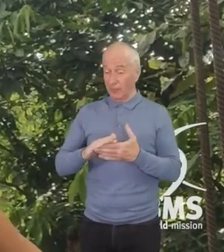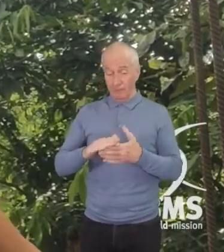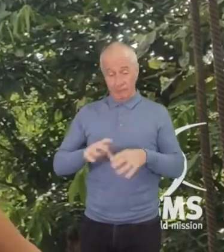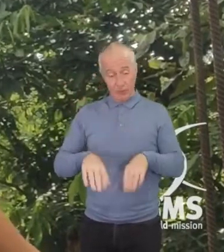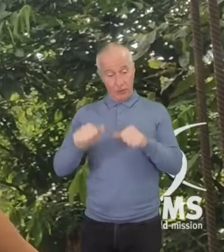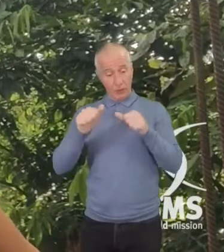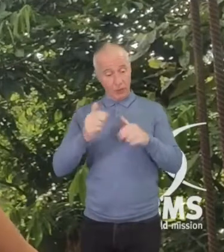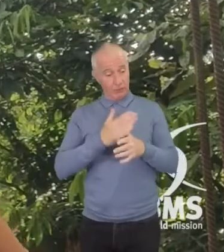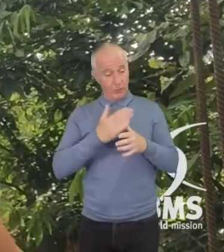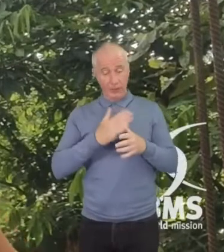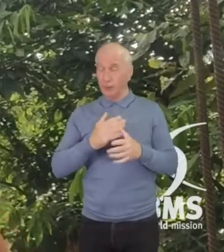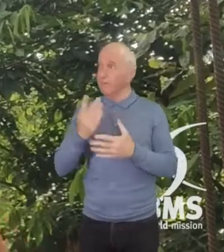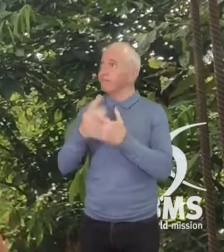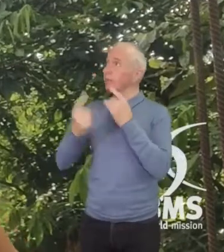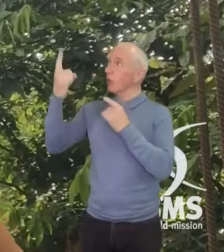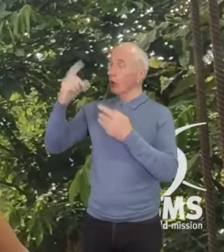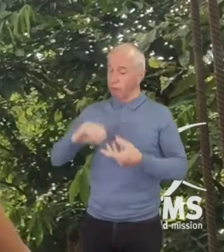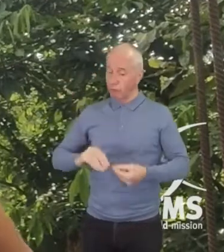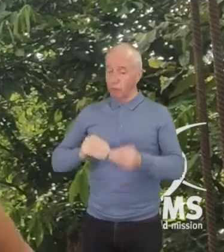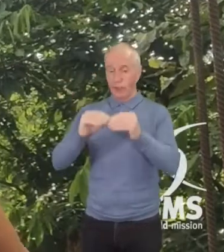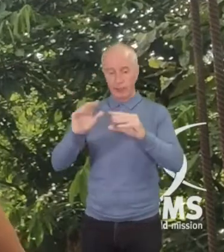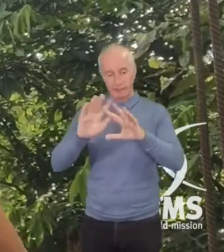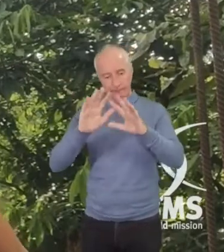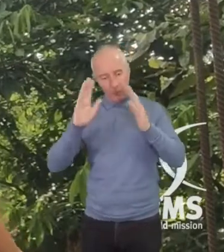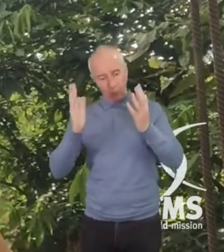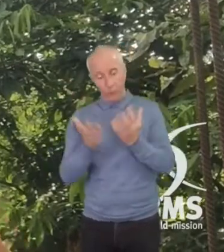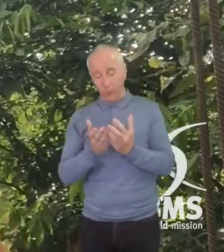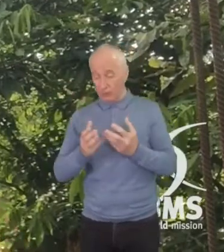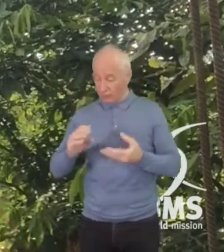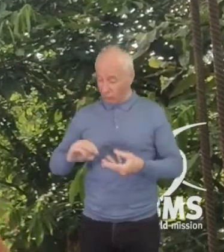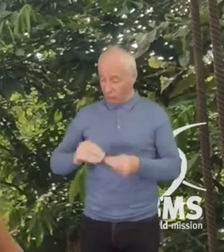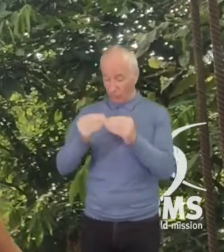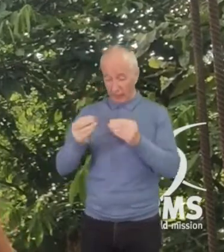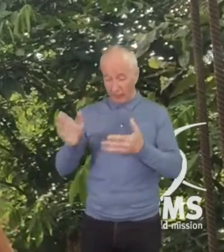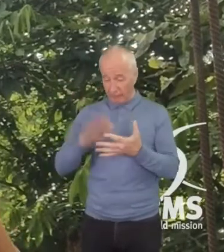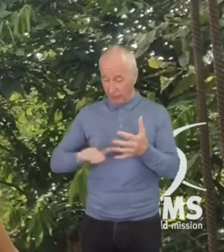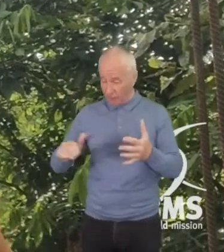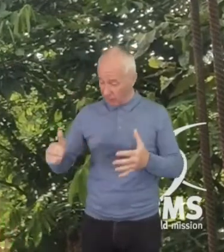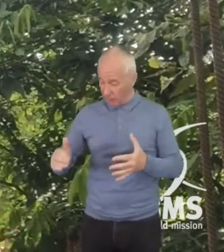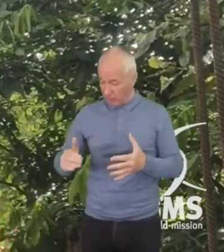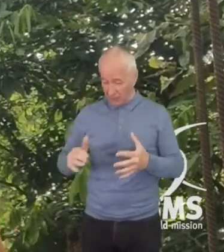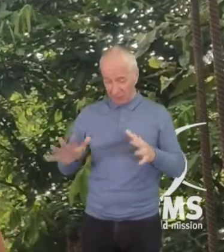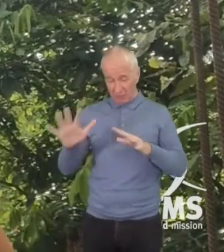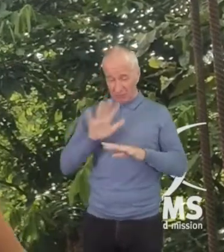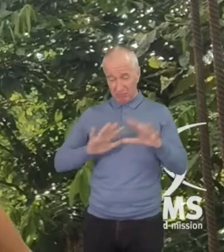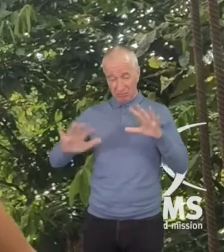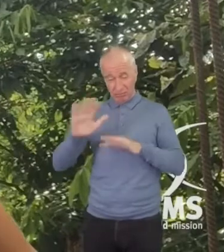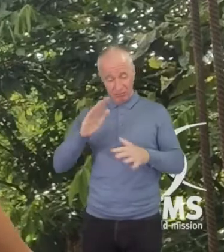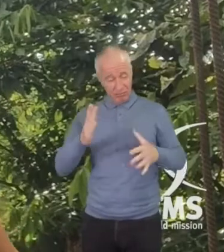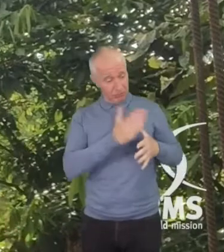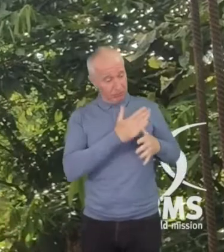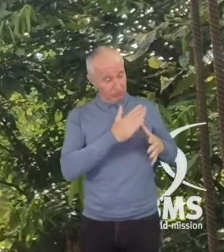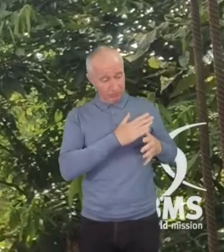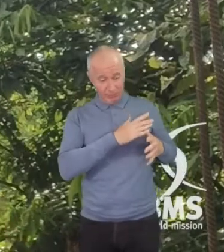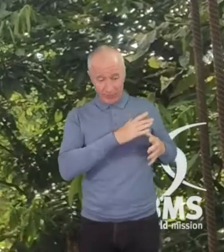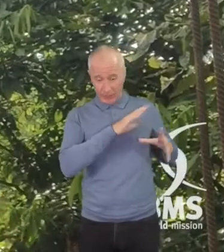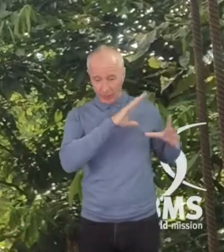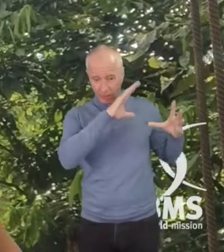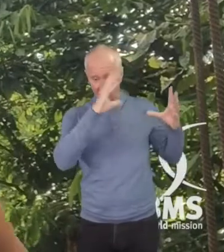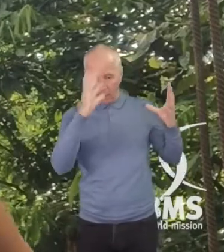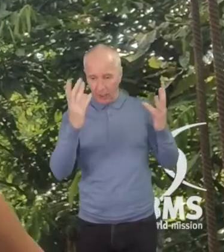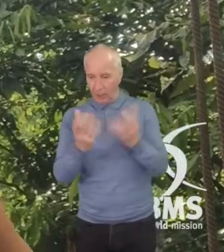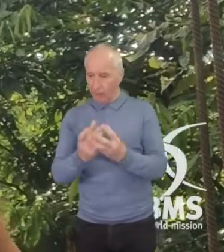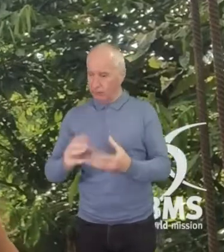love, creating out of primordial disorder a world which is productive and